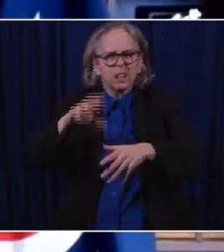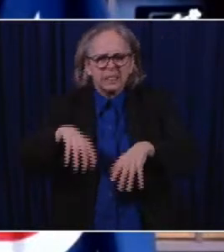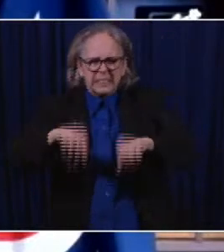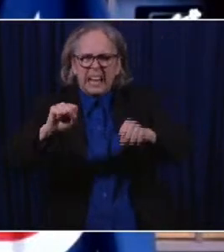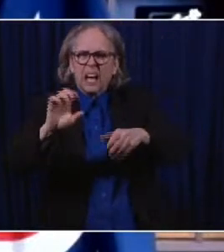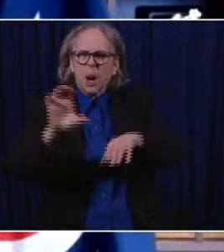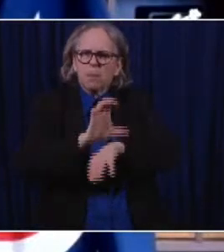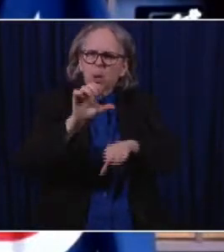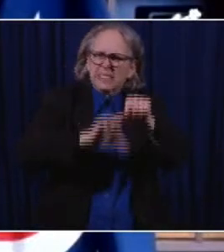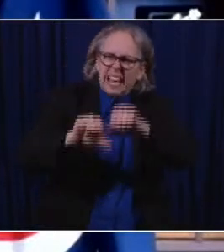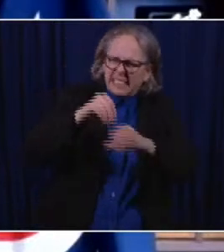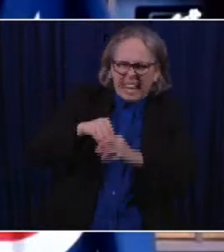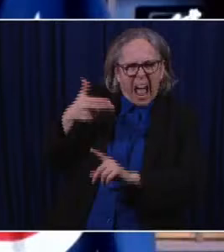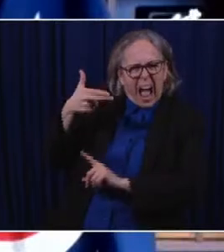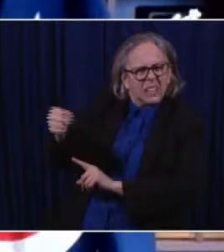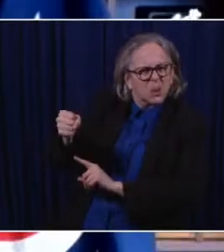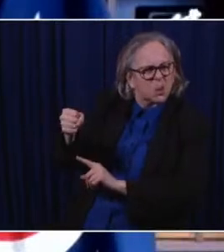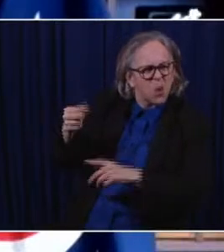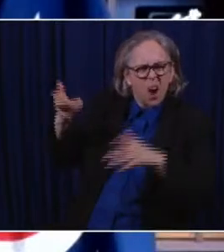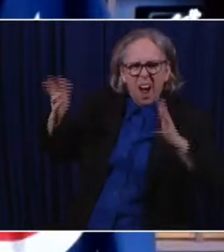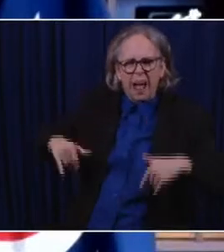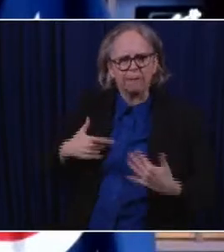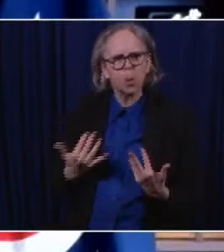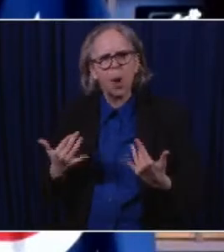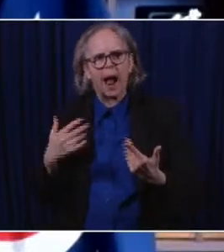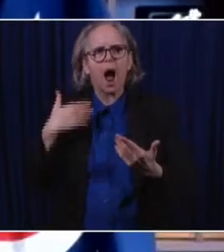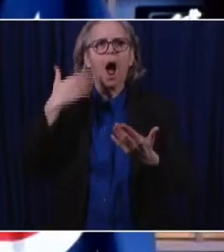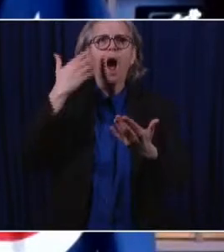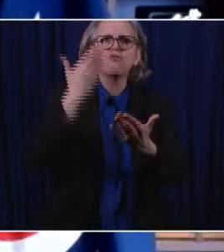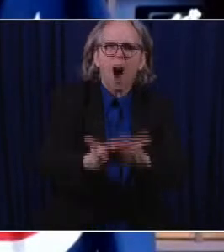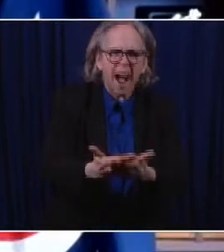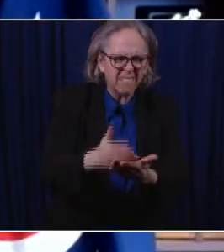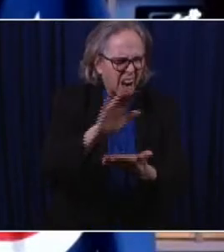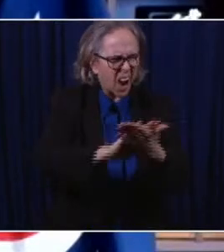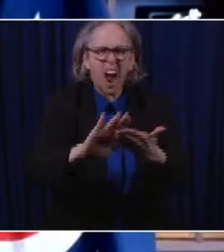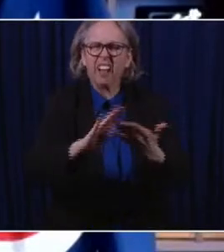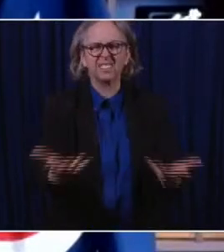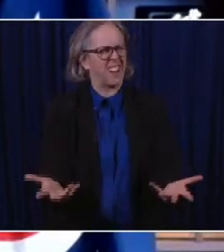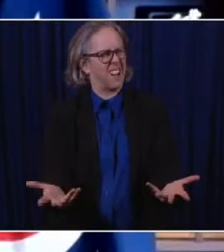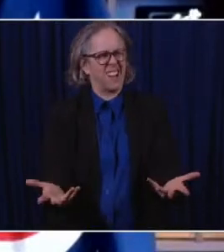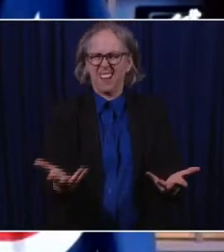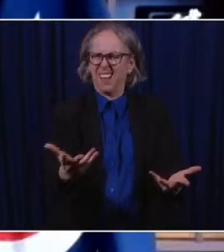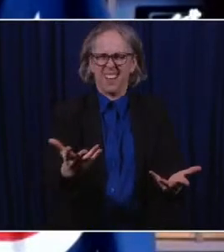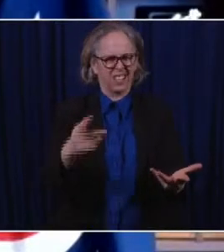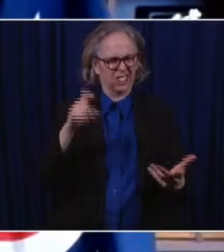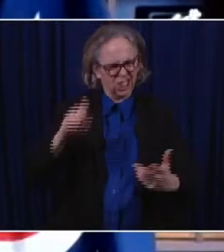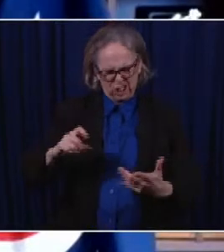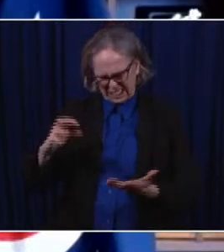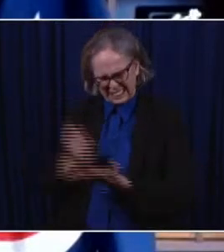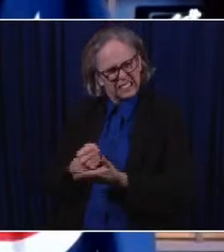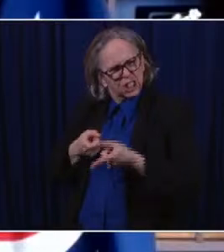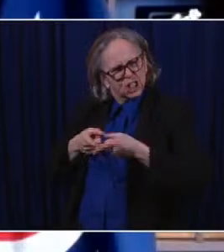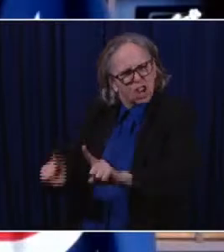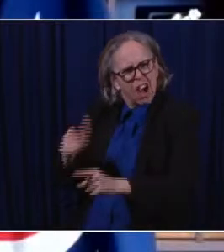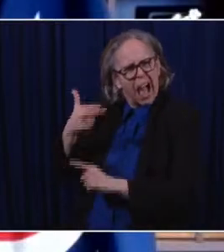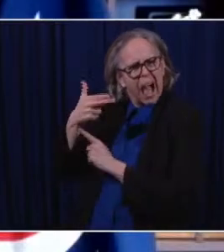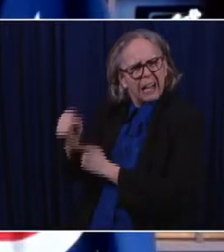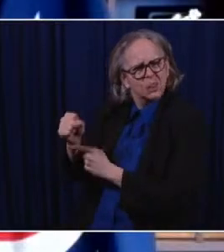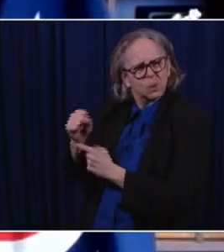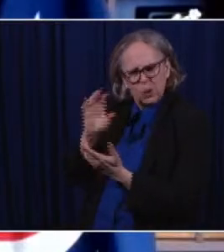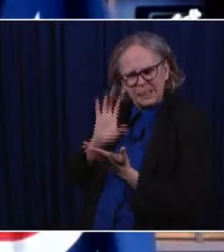we know that this is important. We recently convened through Cyber Ohio. That's chaired by Helen Patton,